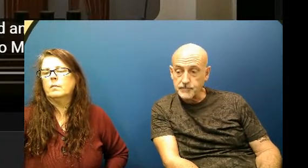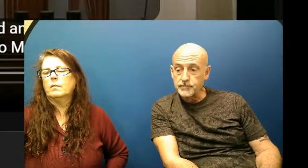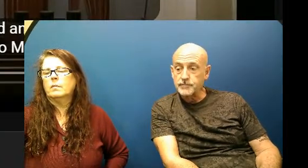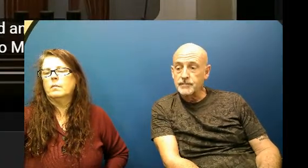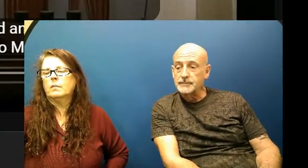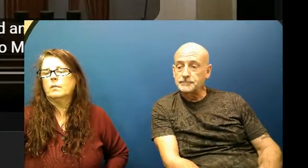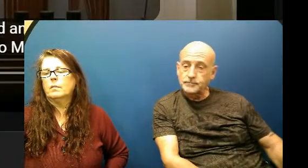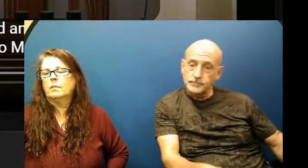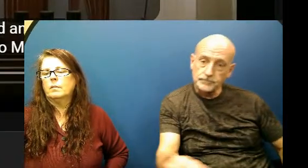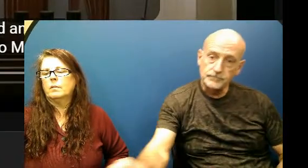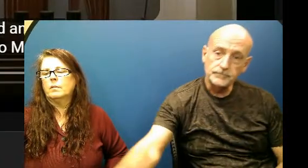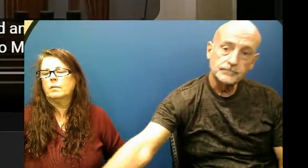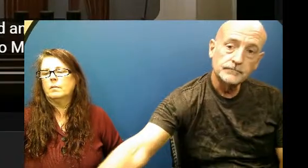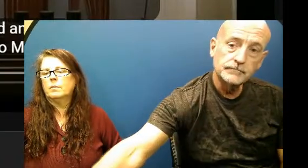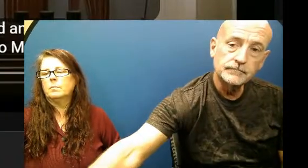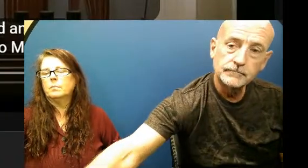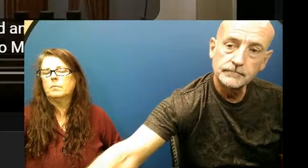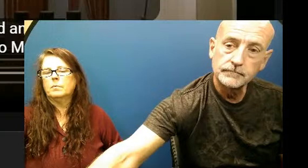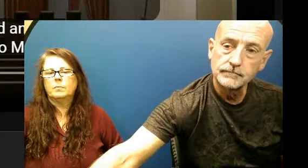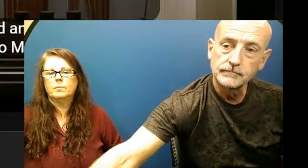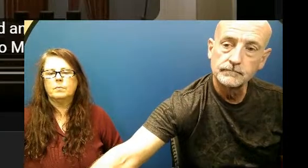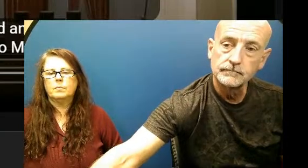this.